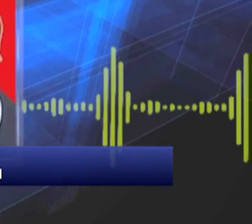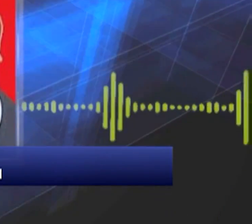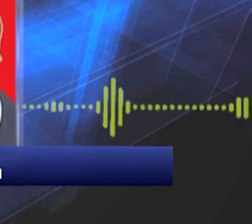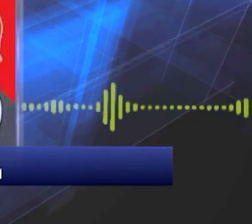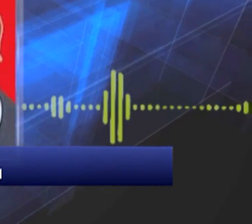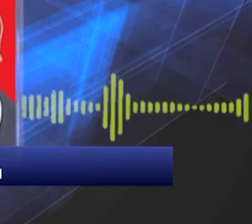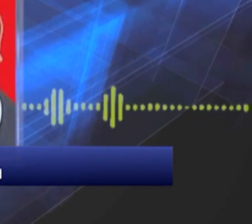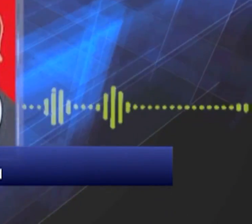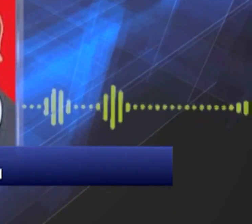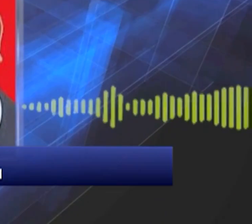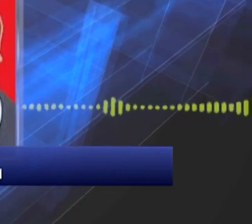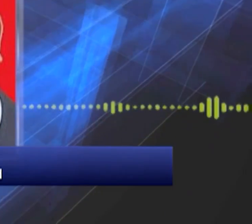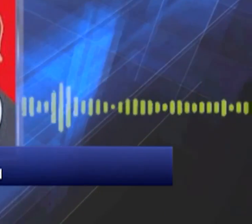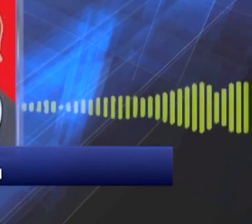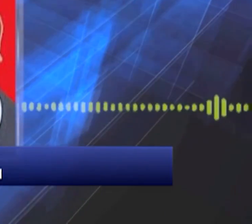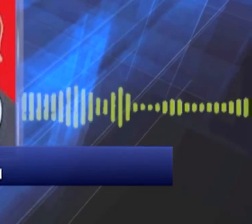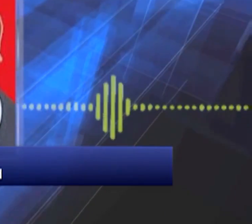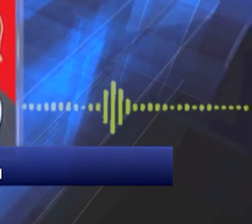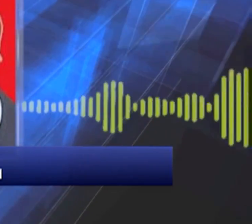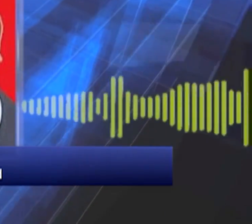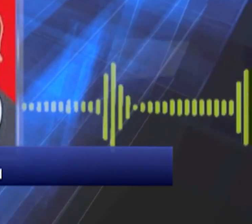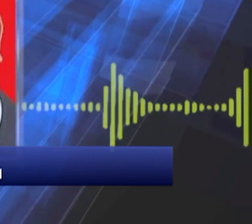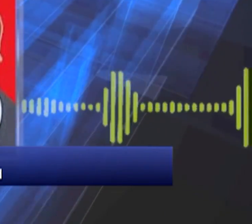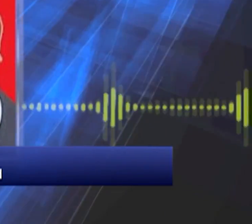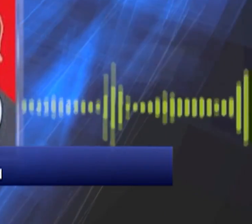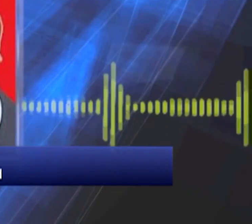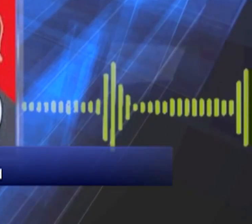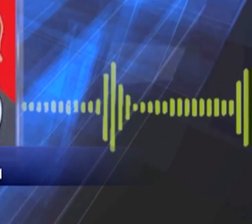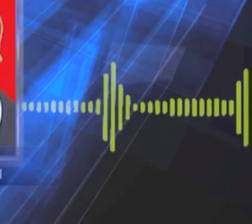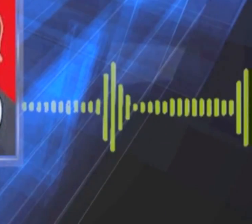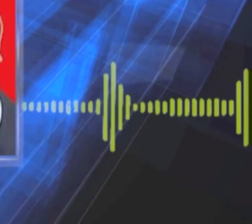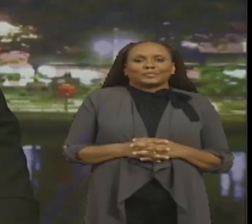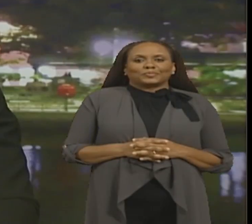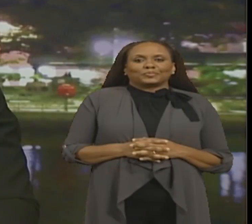These things have not got like this overnight, and we have to address them.